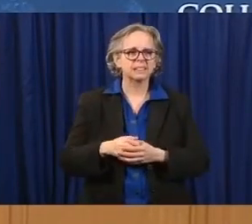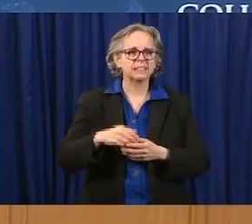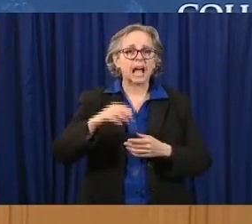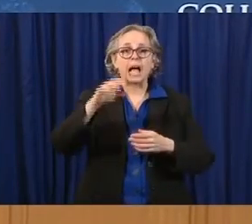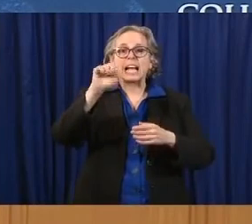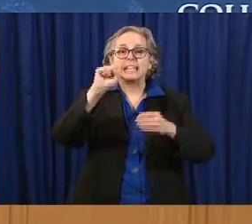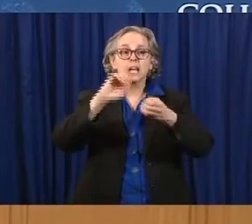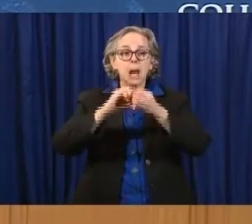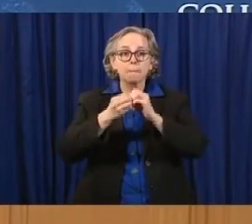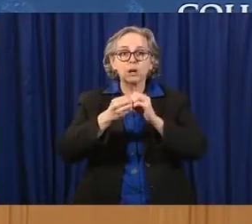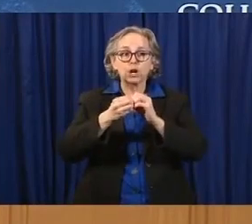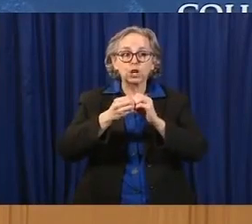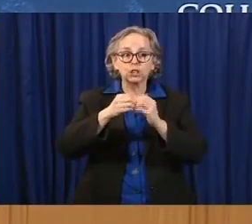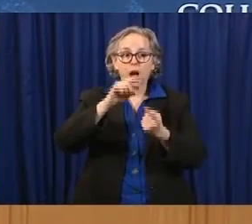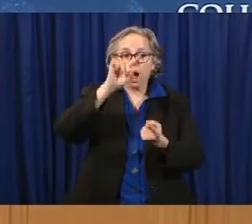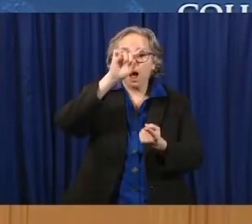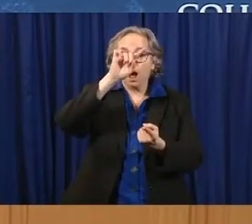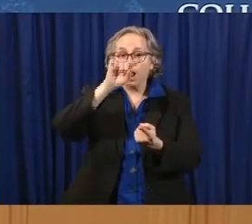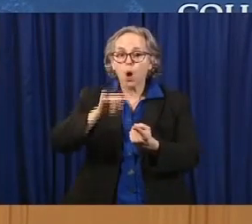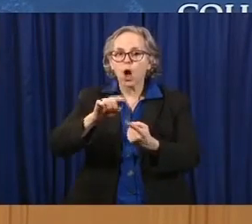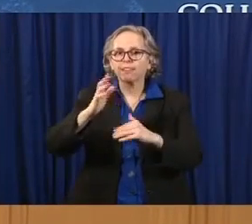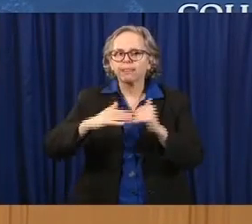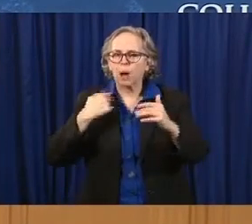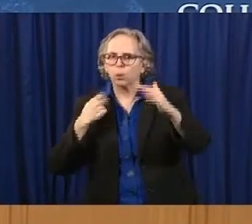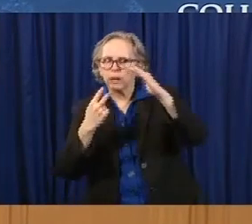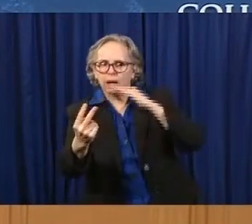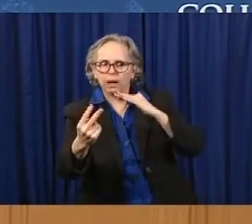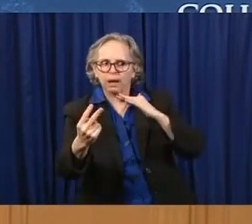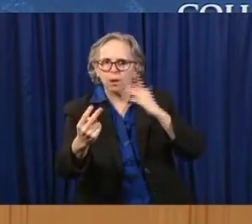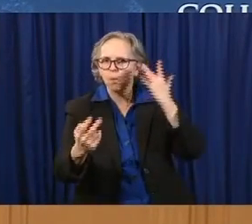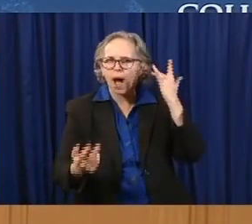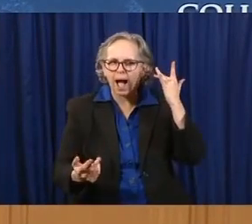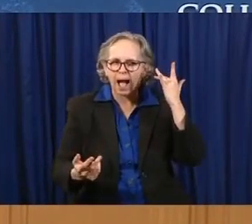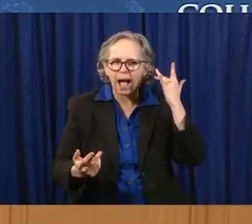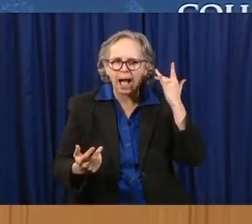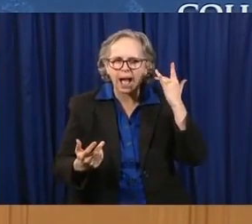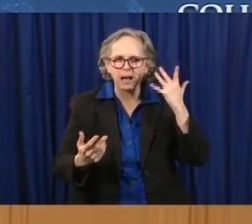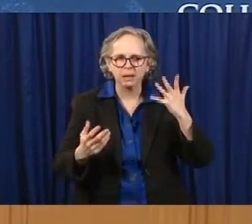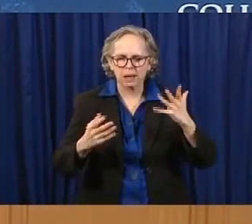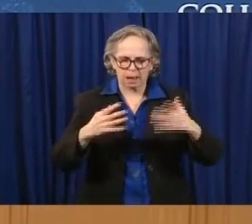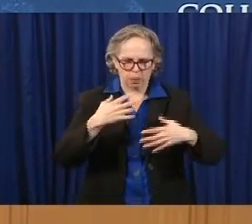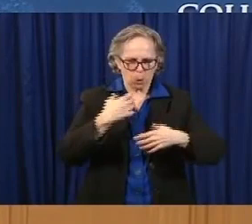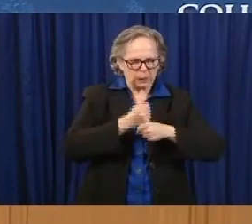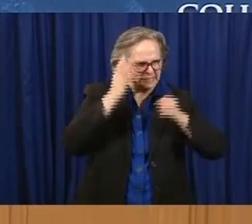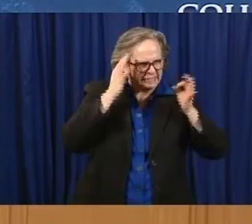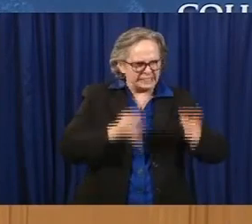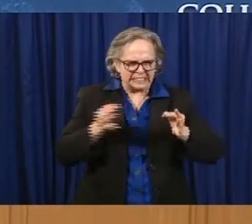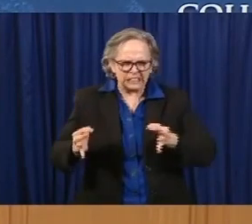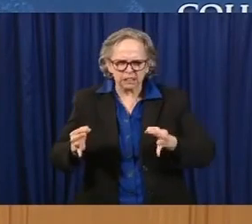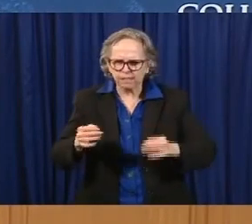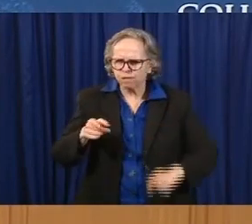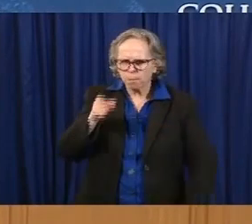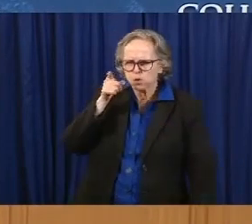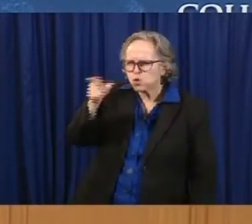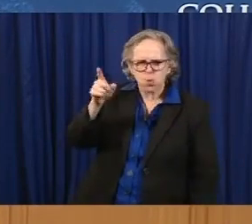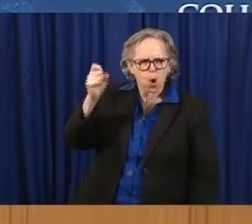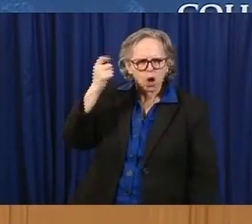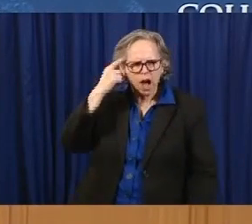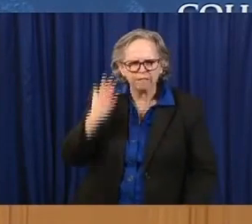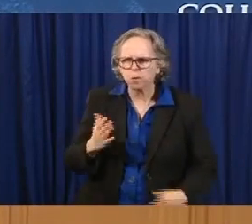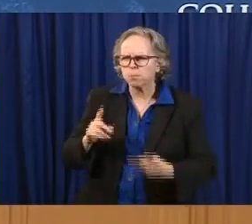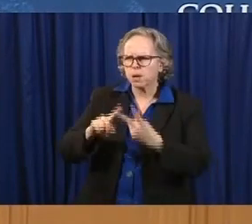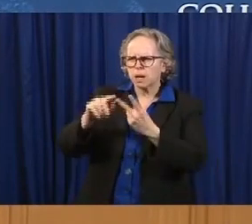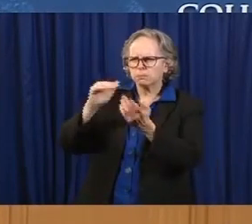because of the bold, courageous decisions made by you and Dr. Acton with stay-at-home orders and social